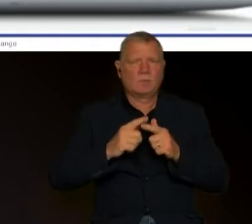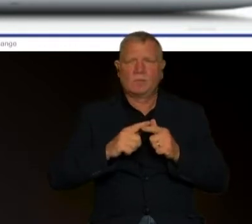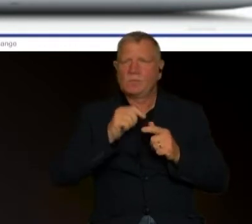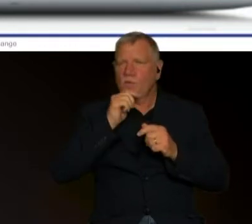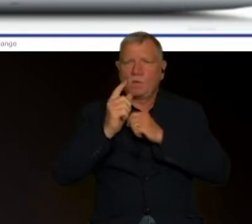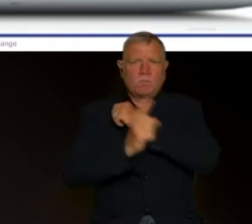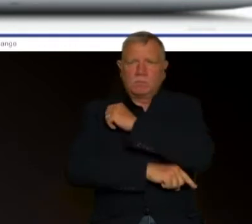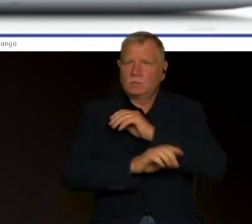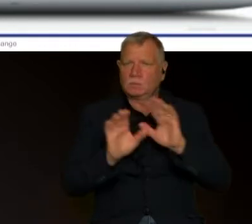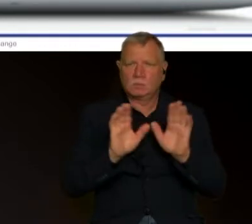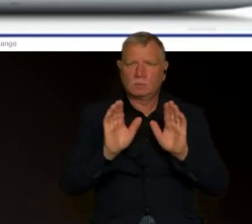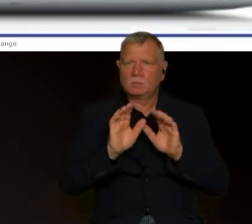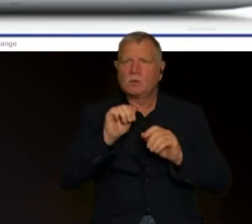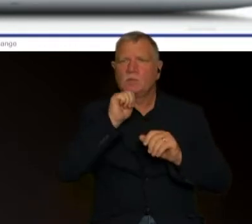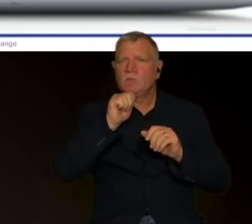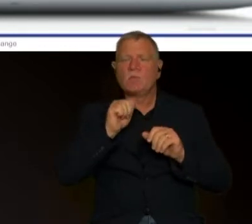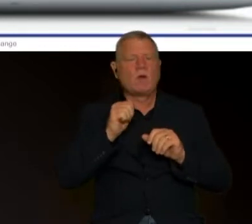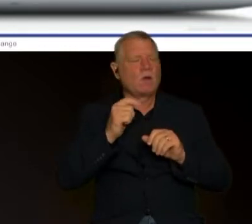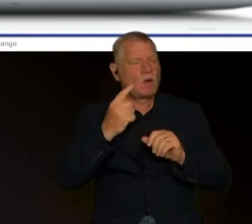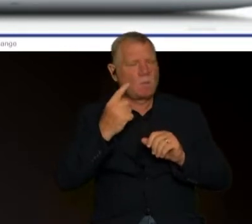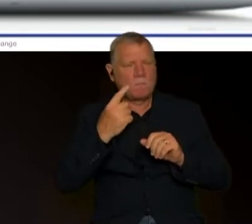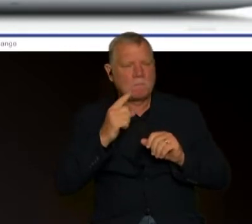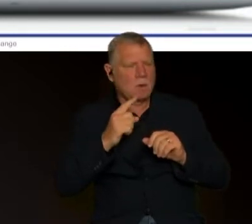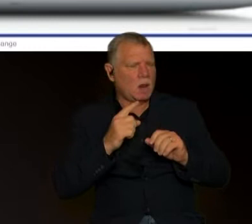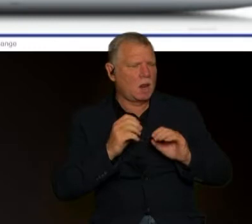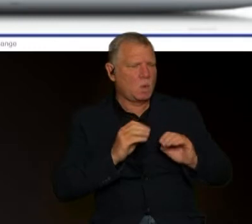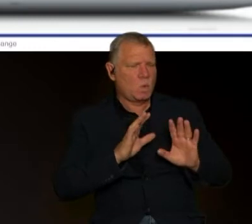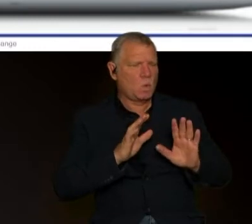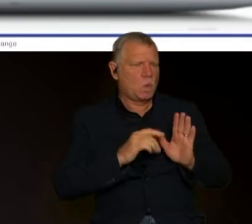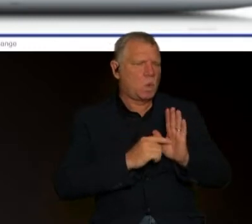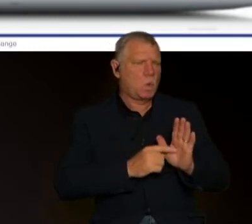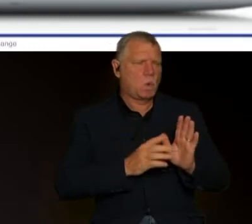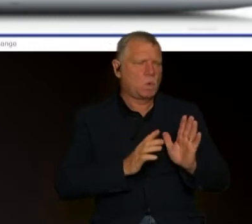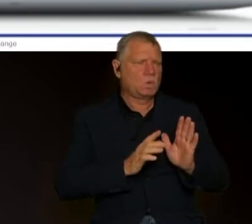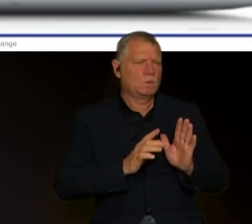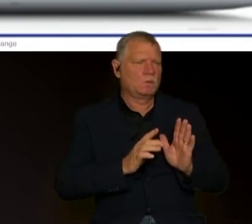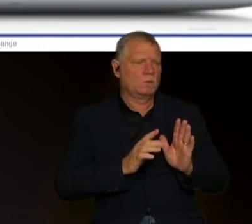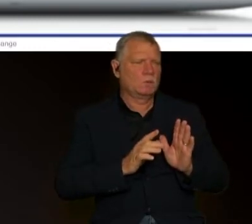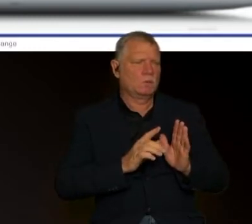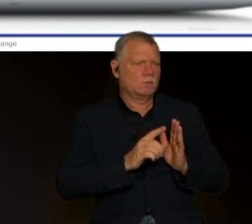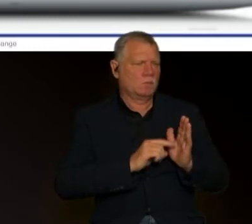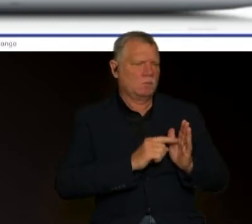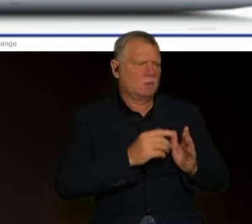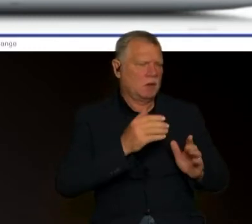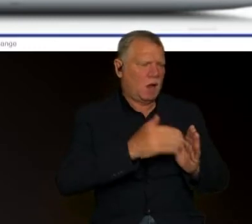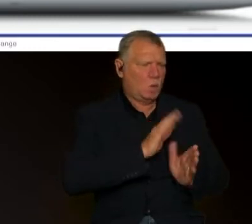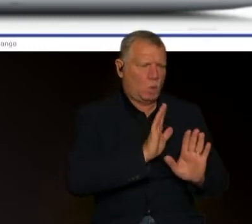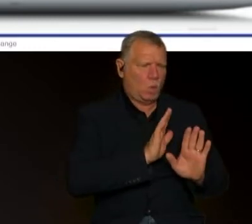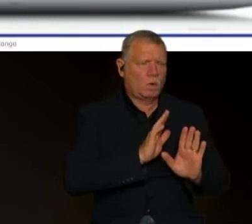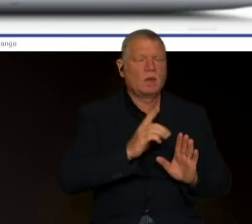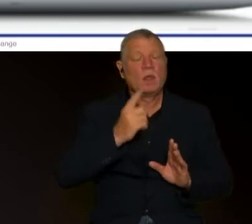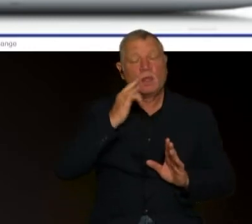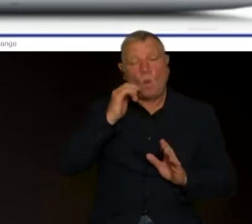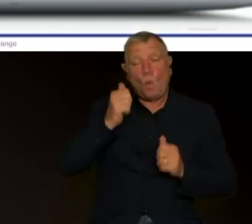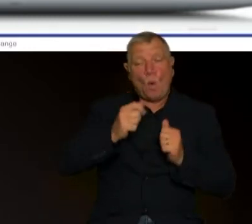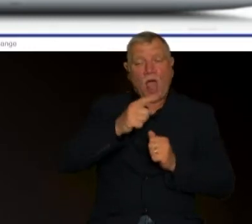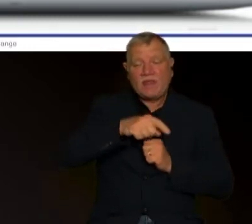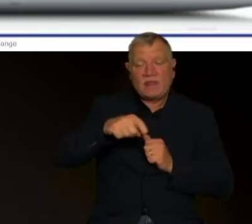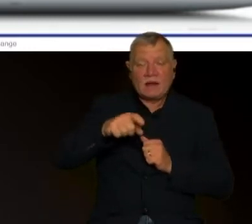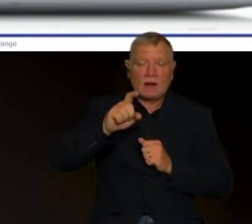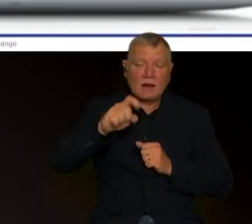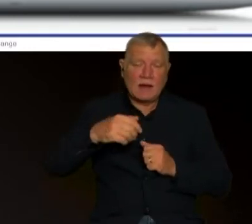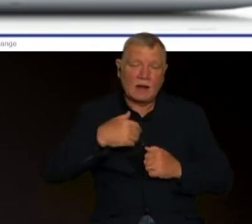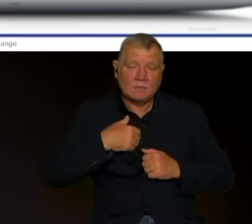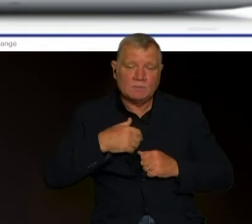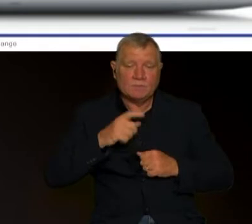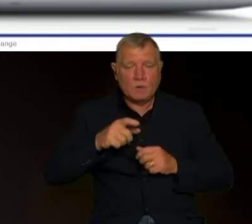opportunity. It's not to punish. It's not to make findings. Nothing punitive, but rather,